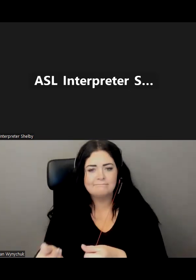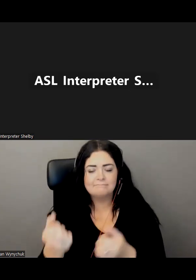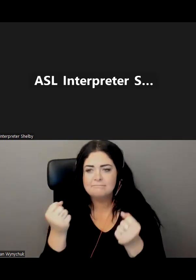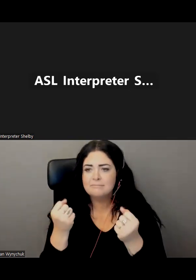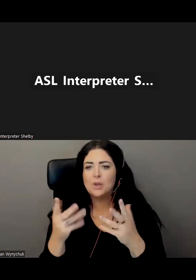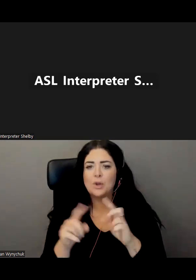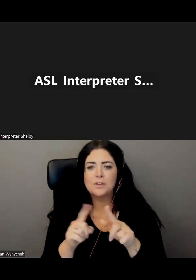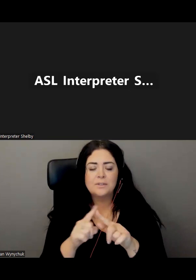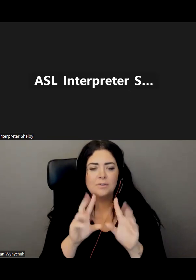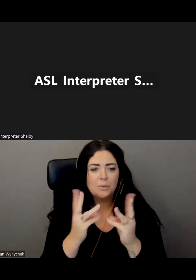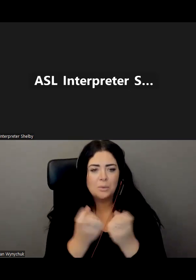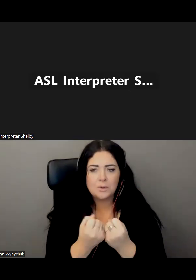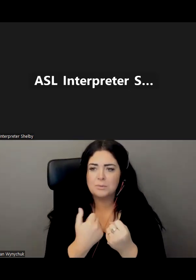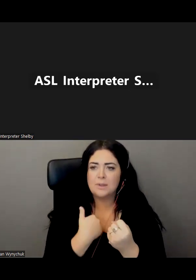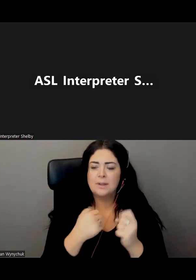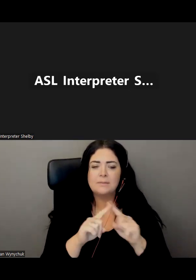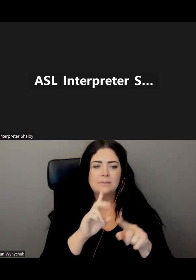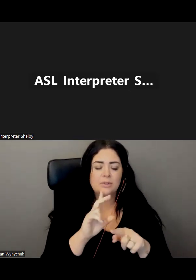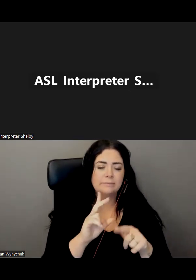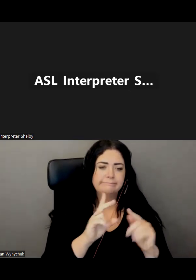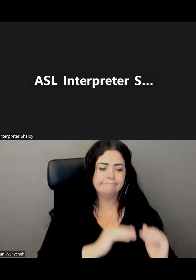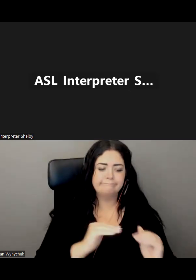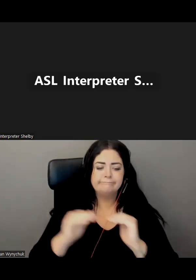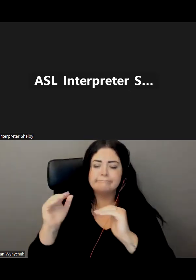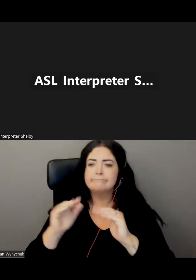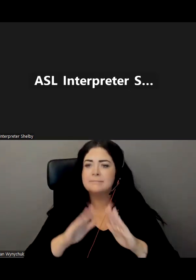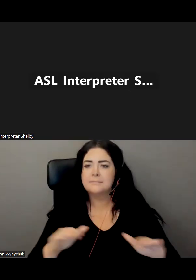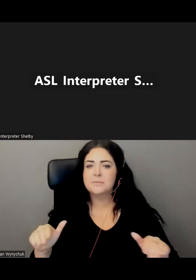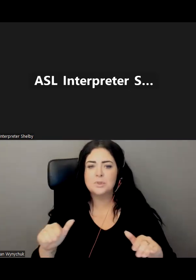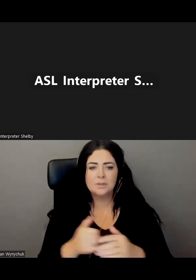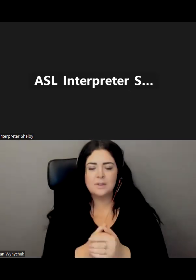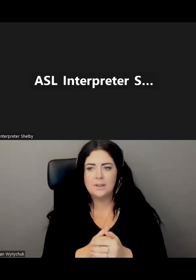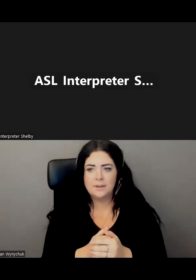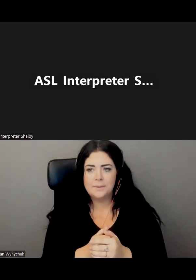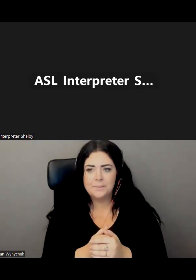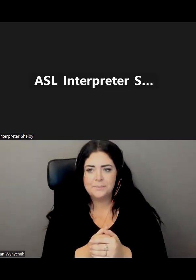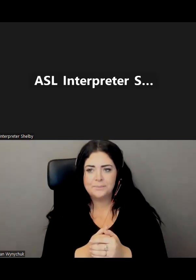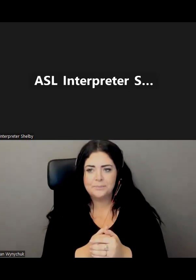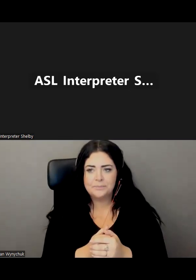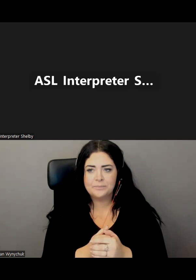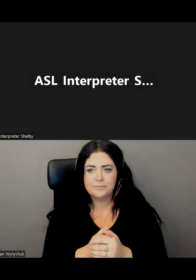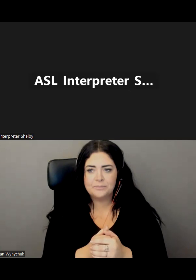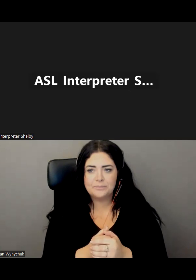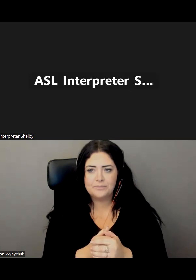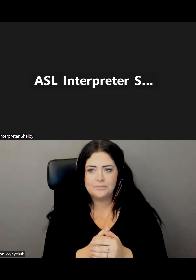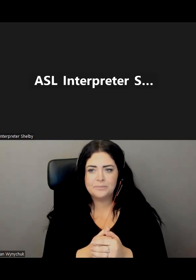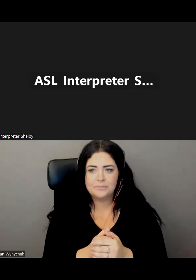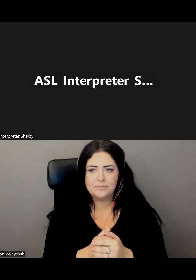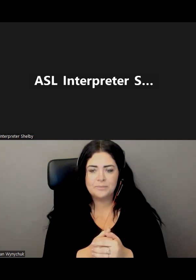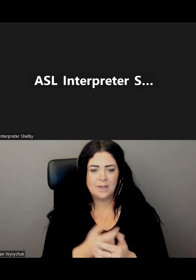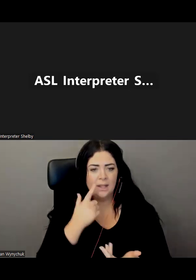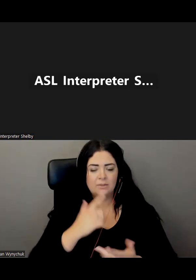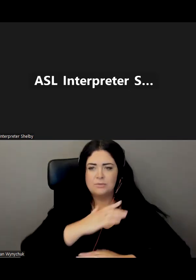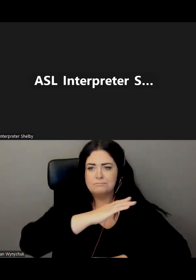of sessions with all different levels of children, and where everything is just all on kind of like chest level if you put it up